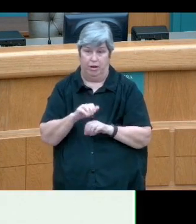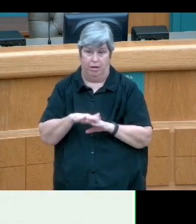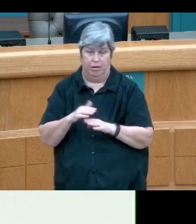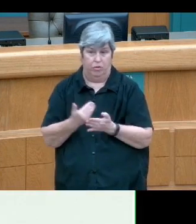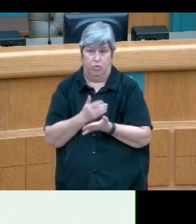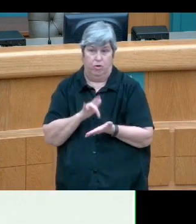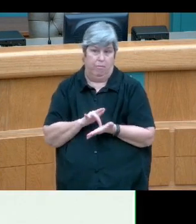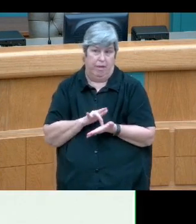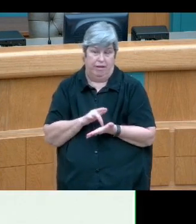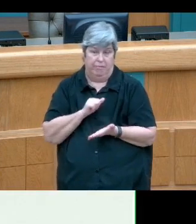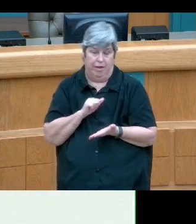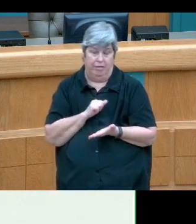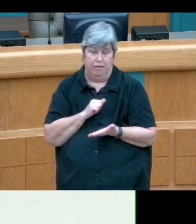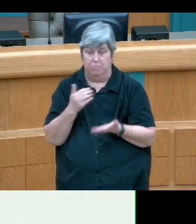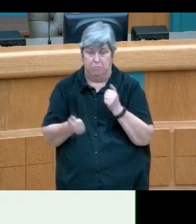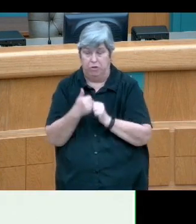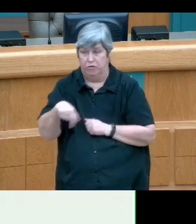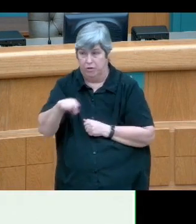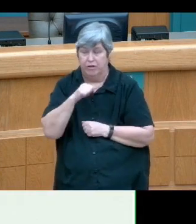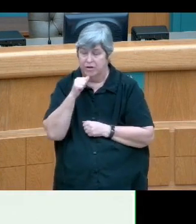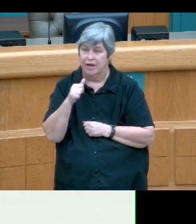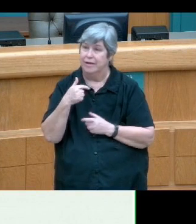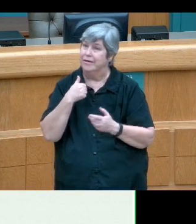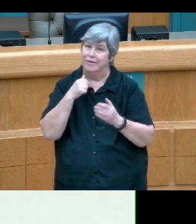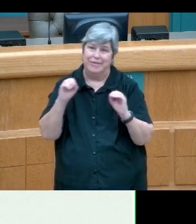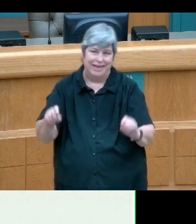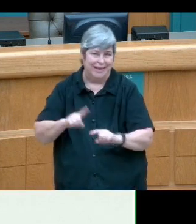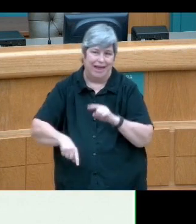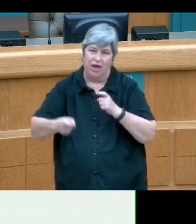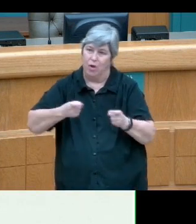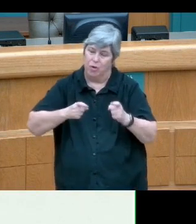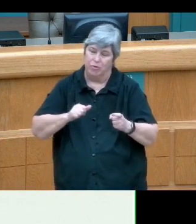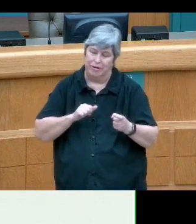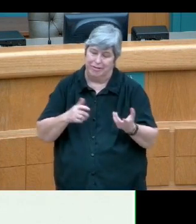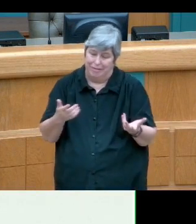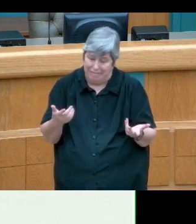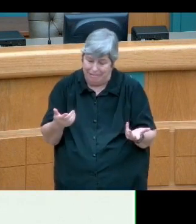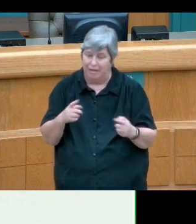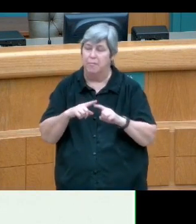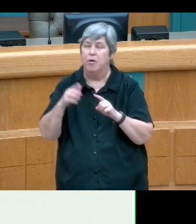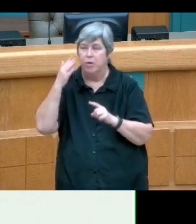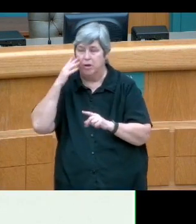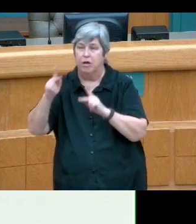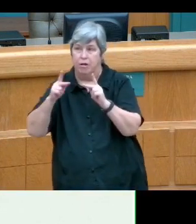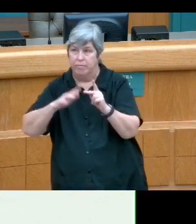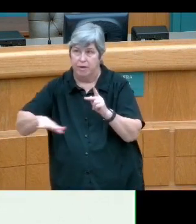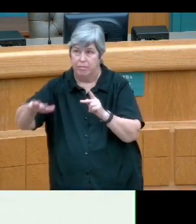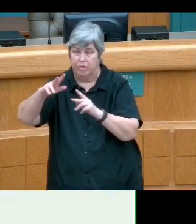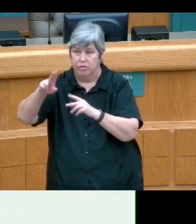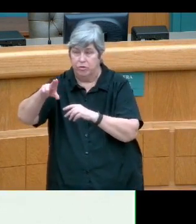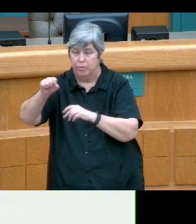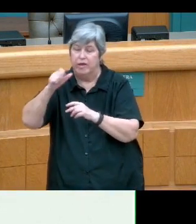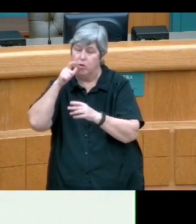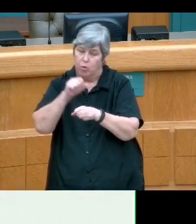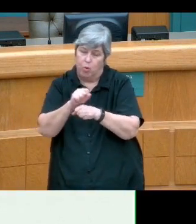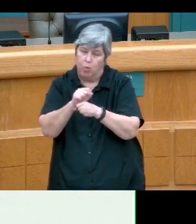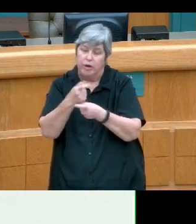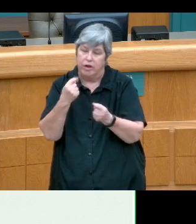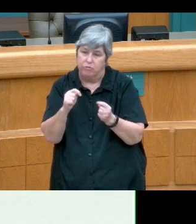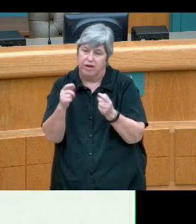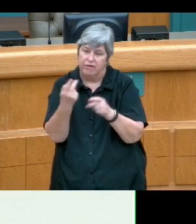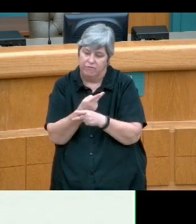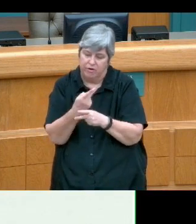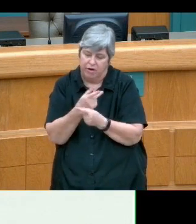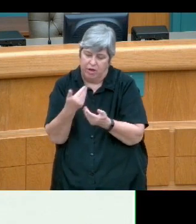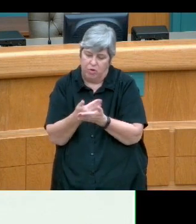probably most of us aren't. So these are things that we don't have control of, but we know that there's people in our society that are working towards this.